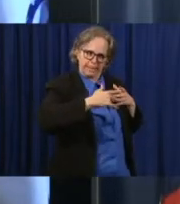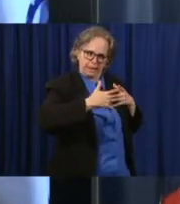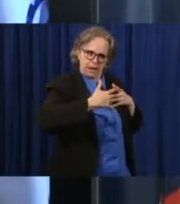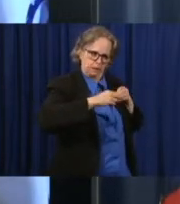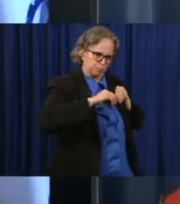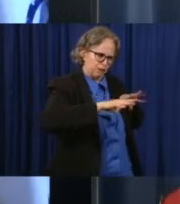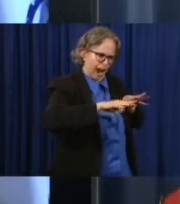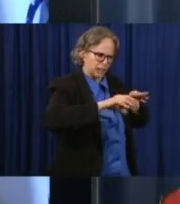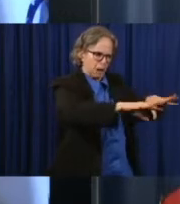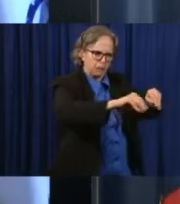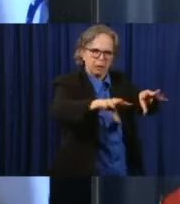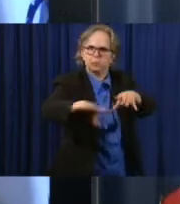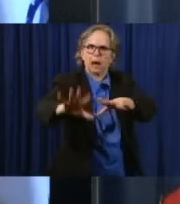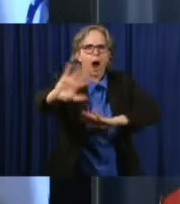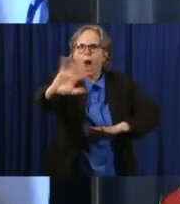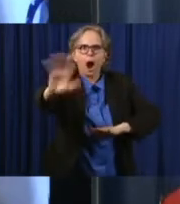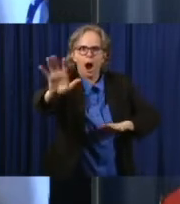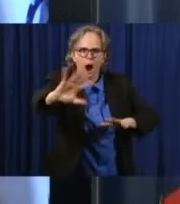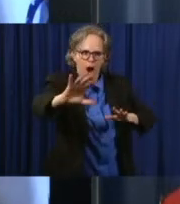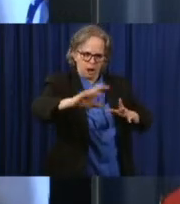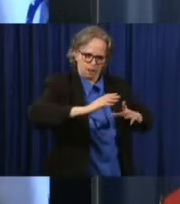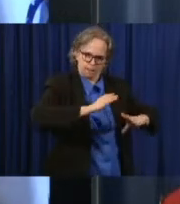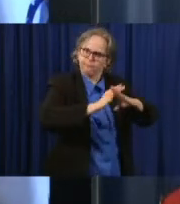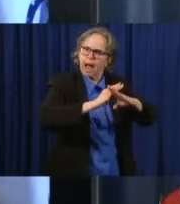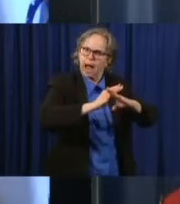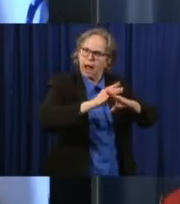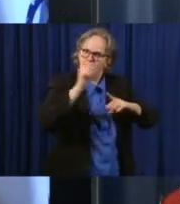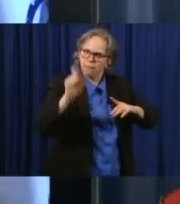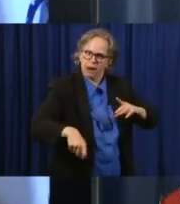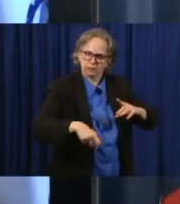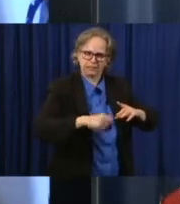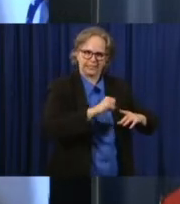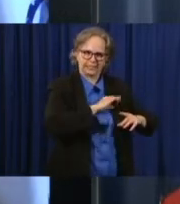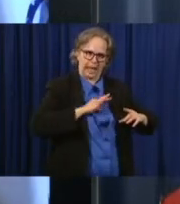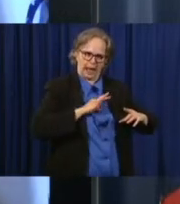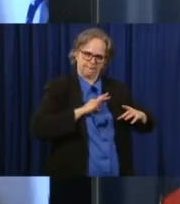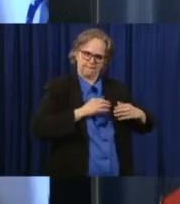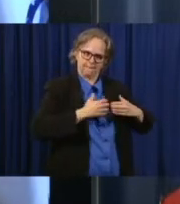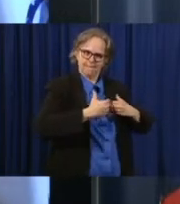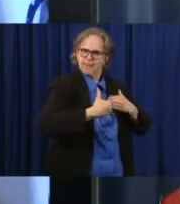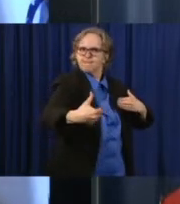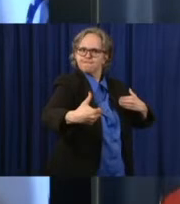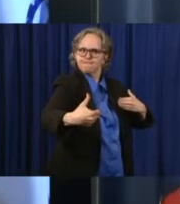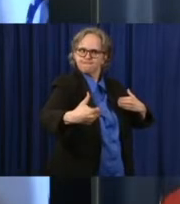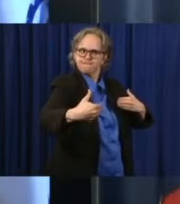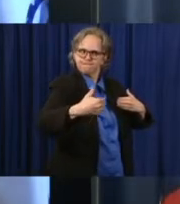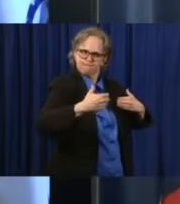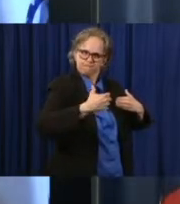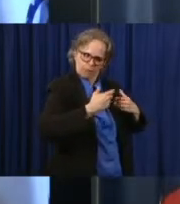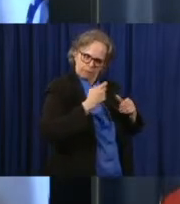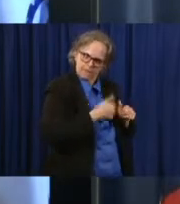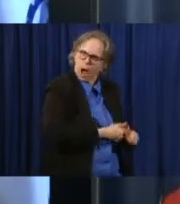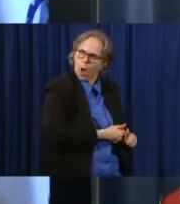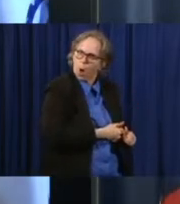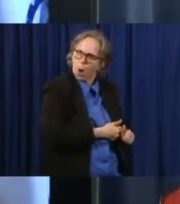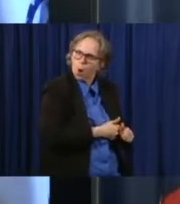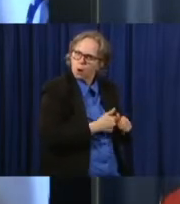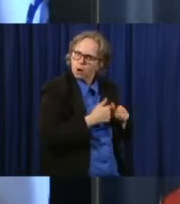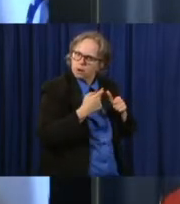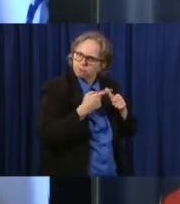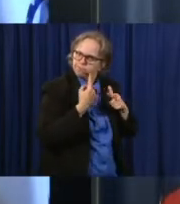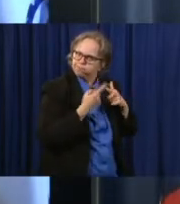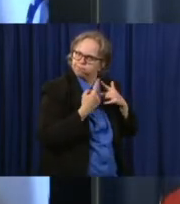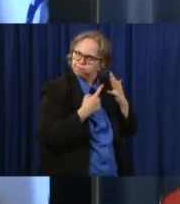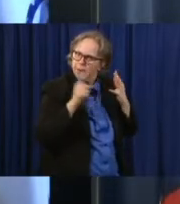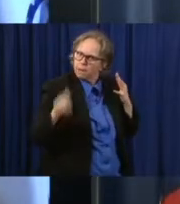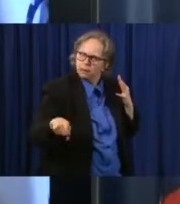every day. We can't stop it. It's open living. There is no real social distancing. We've got people 6 feet apart now, but